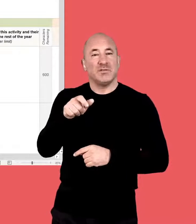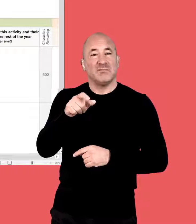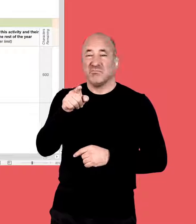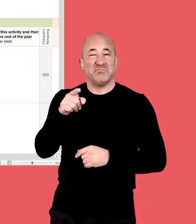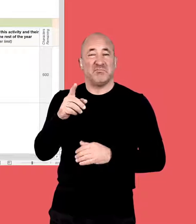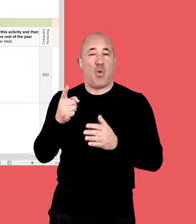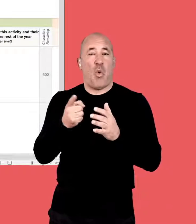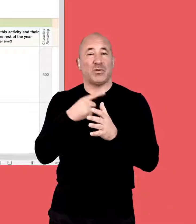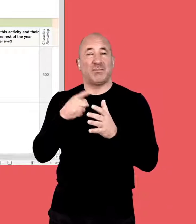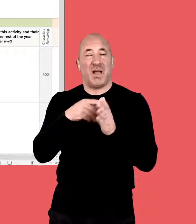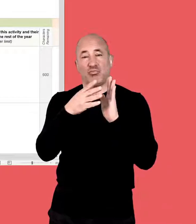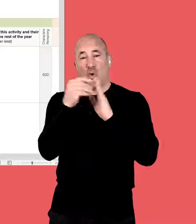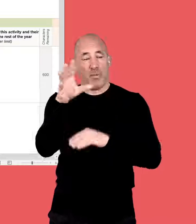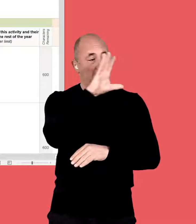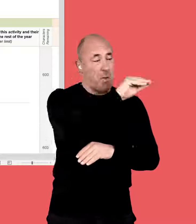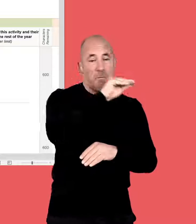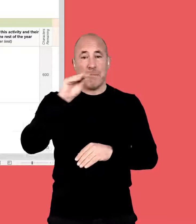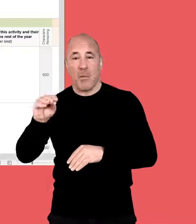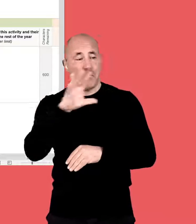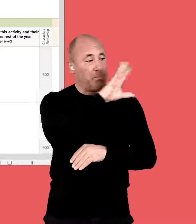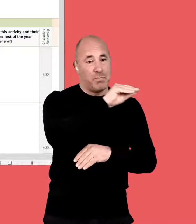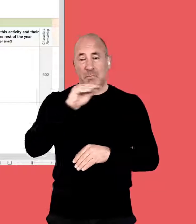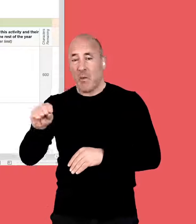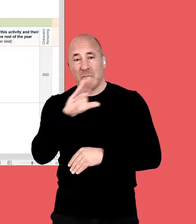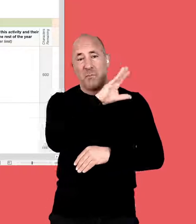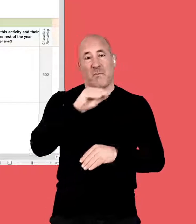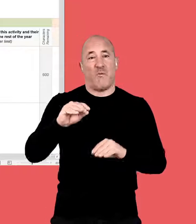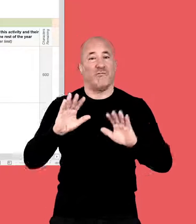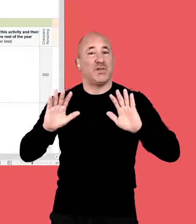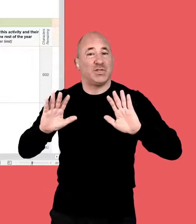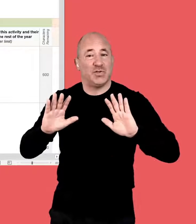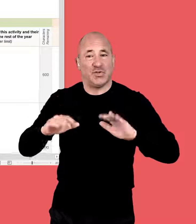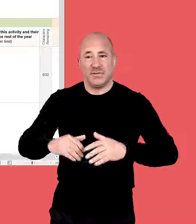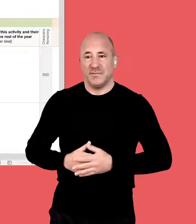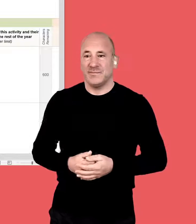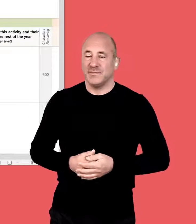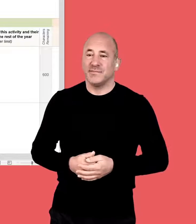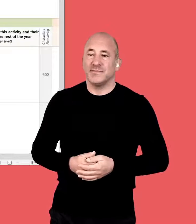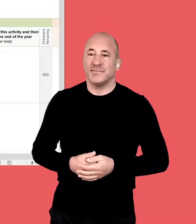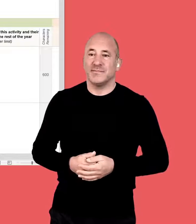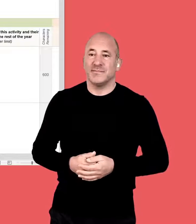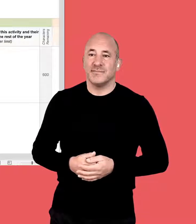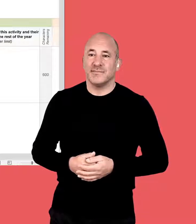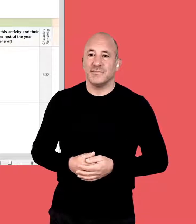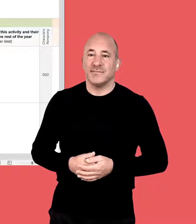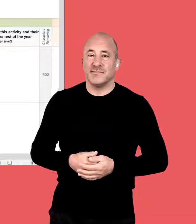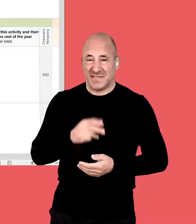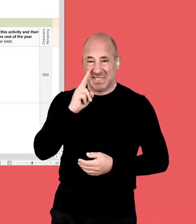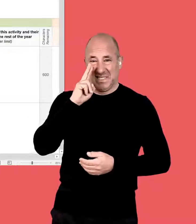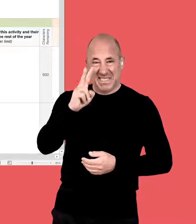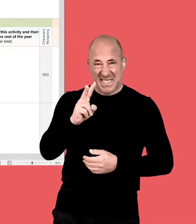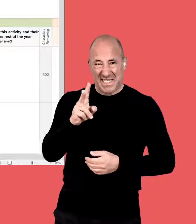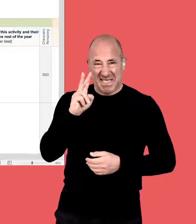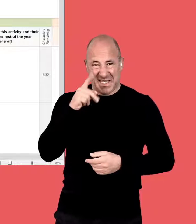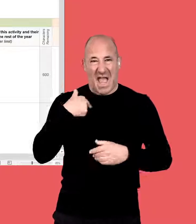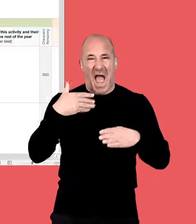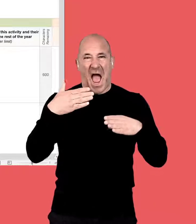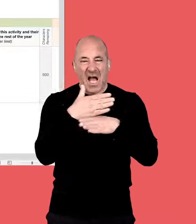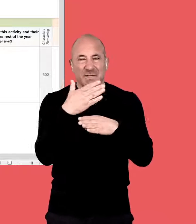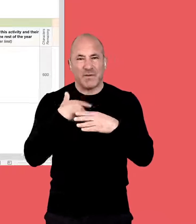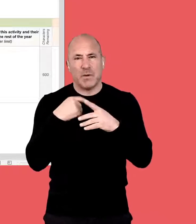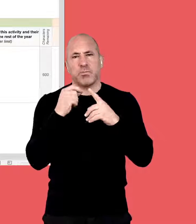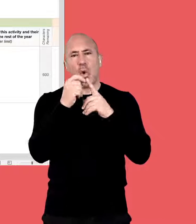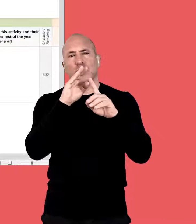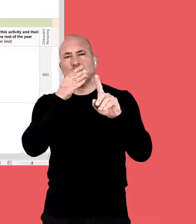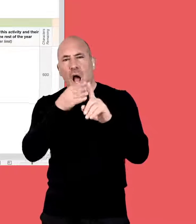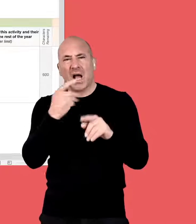will automatically copy across from the SMART Objective Setting tab. So you can see here that it's pulled across our